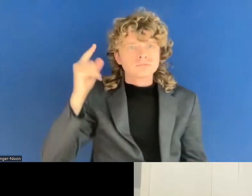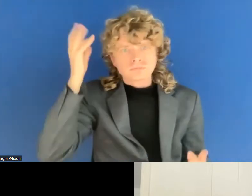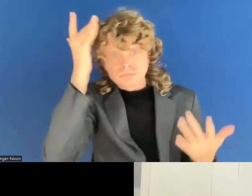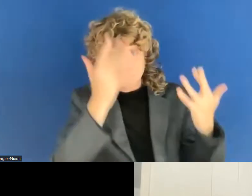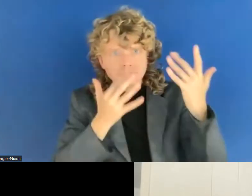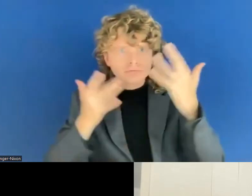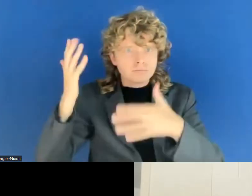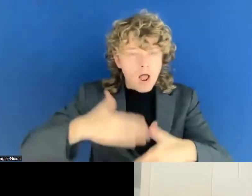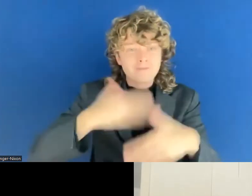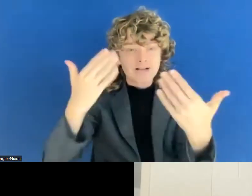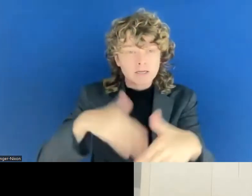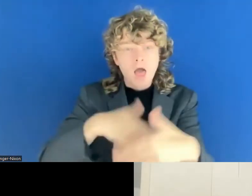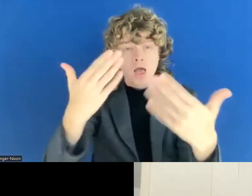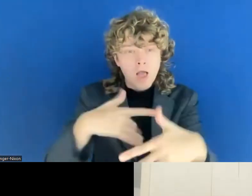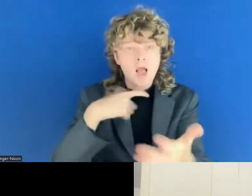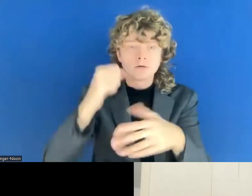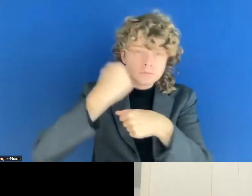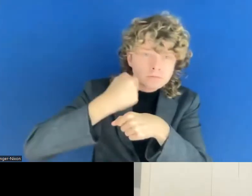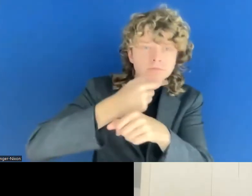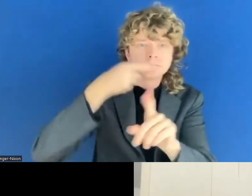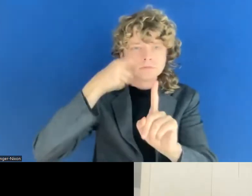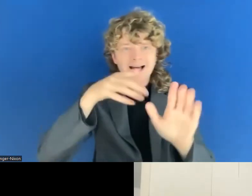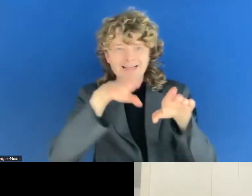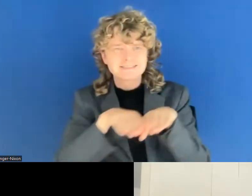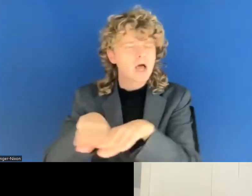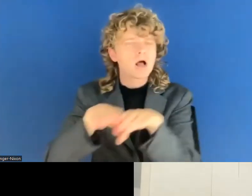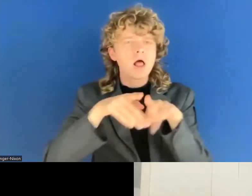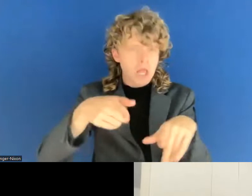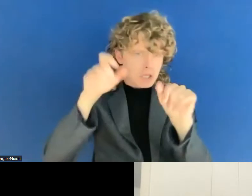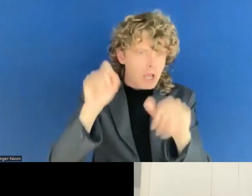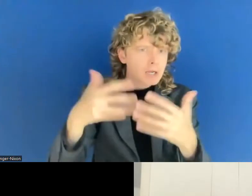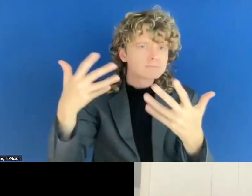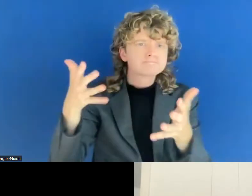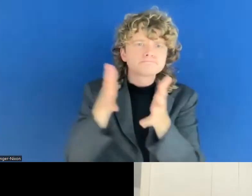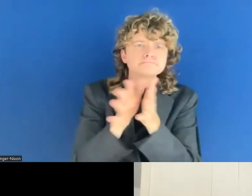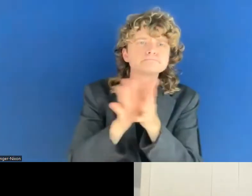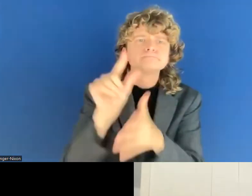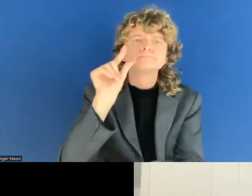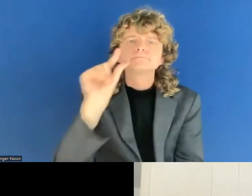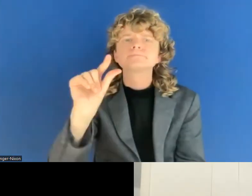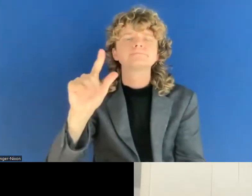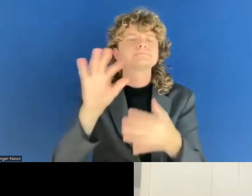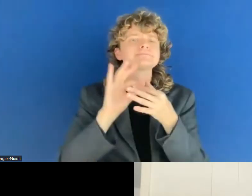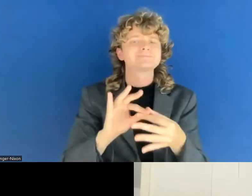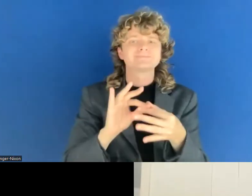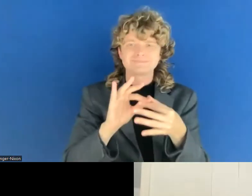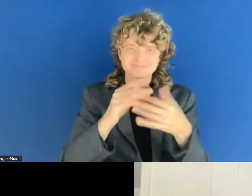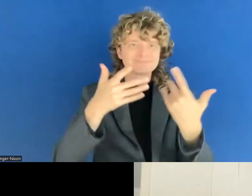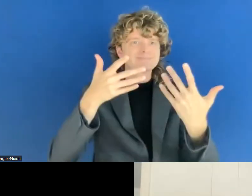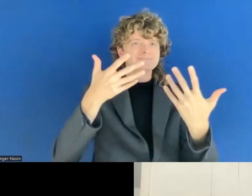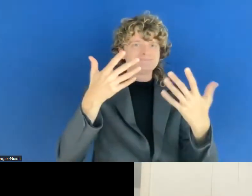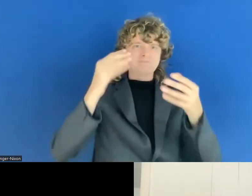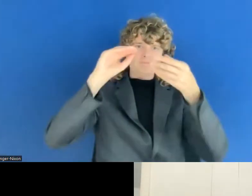real-time text, so what that, because that is kind of an upcoming an issue that has been recurring. So would you like to just expand a little bit on that, just